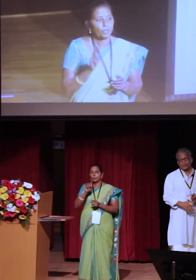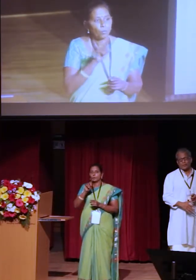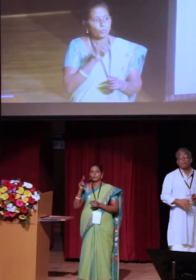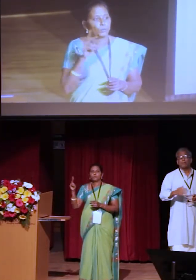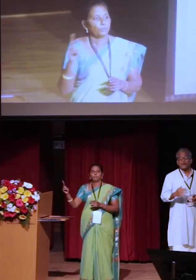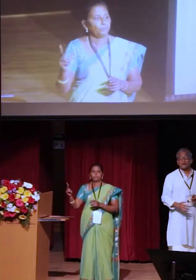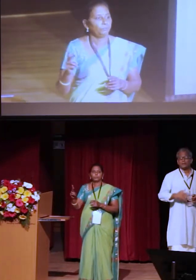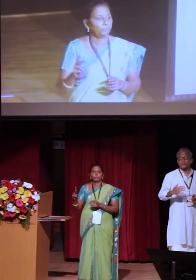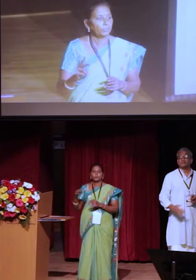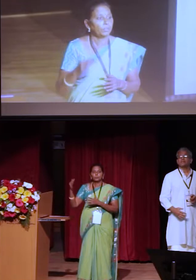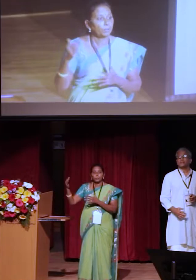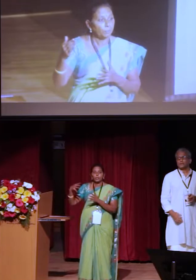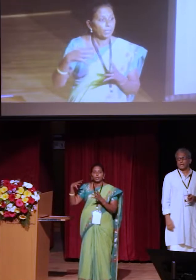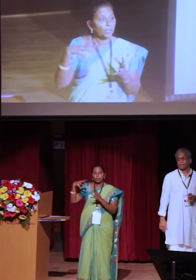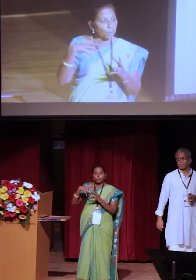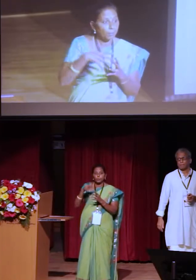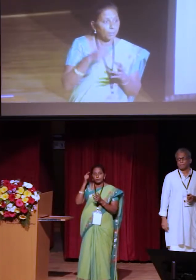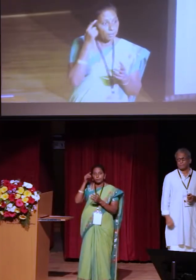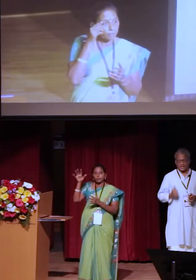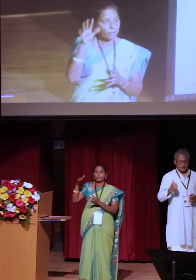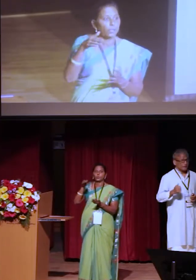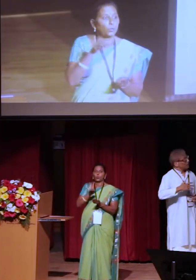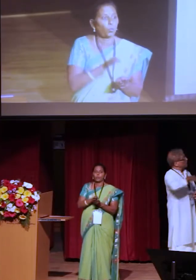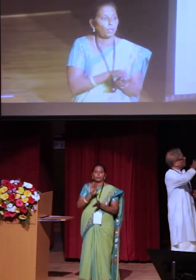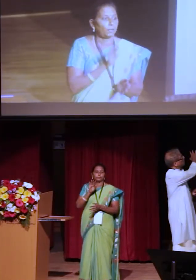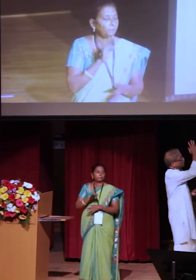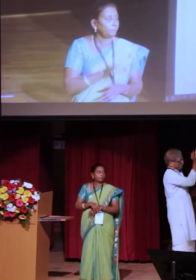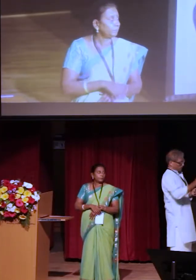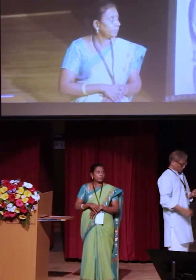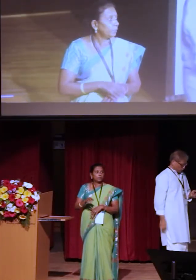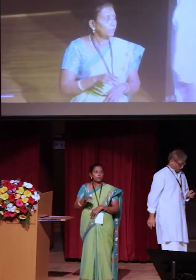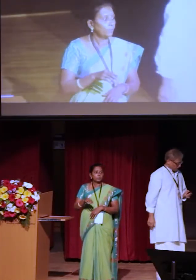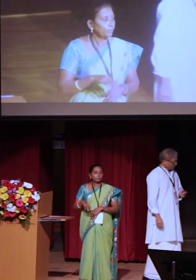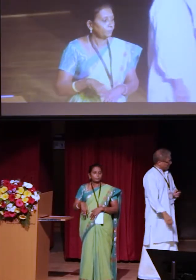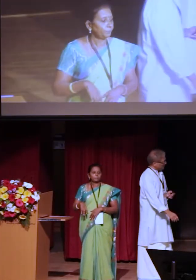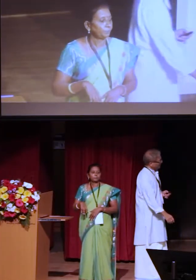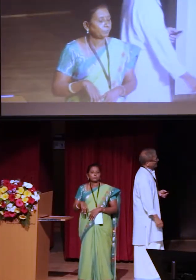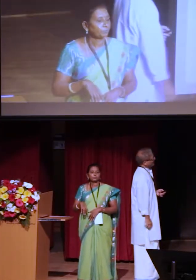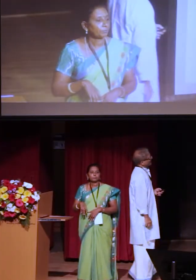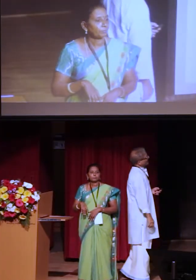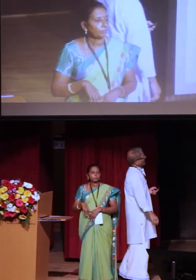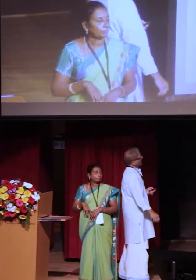2, bring computational thinking to them. That's our moonshot, if you will.